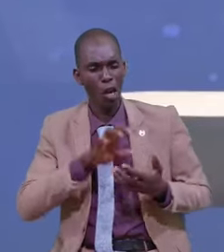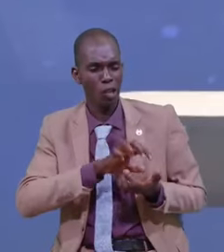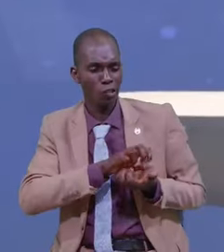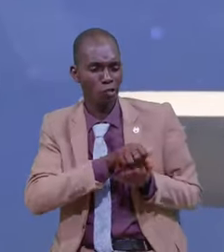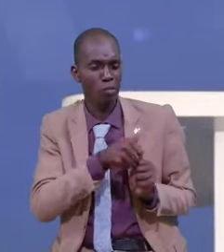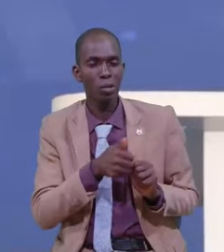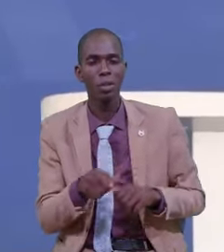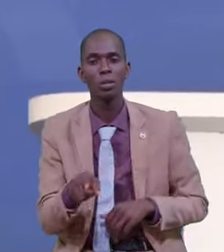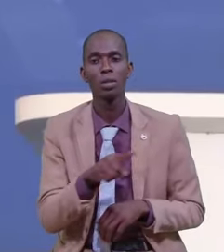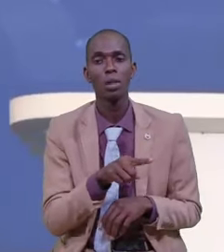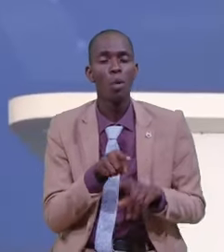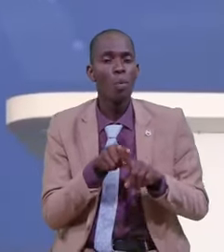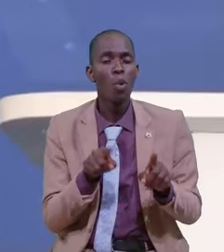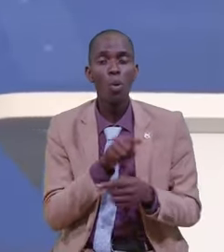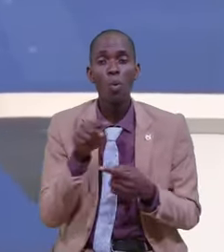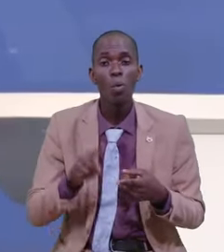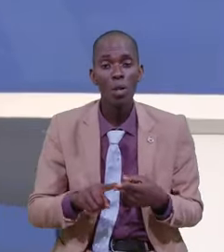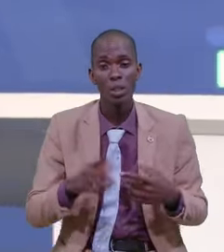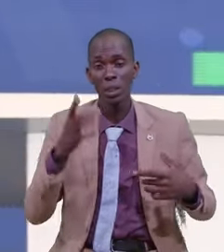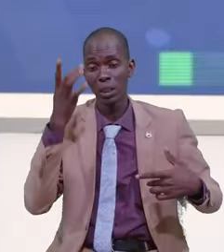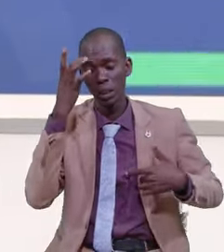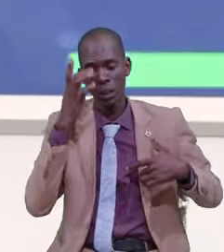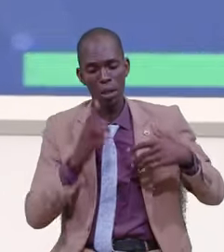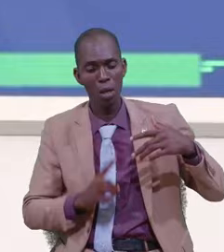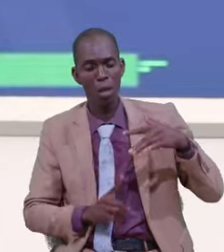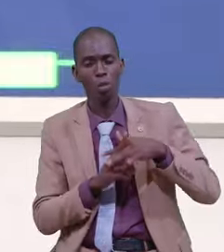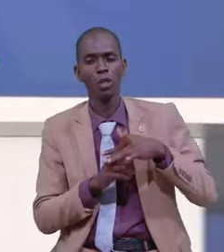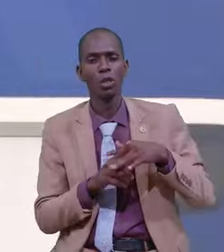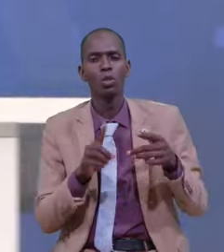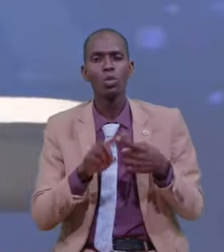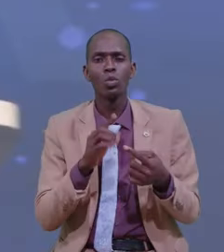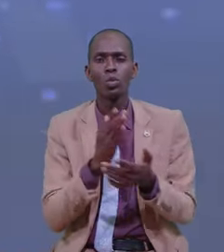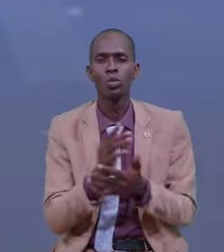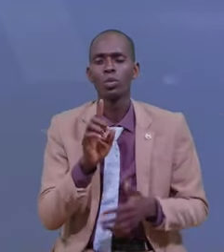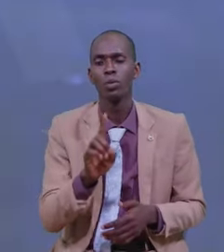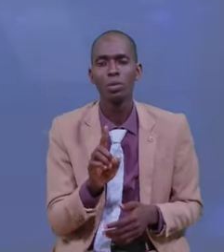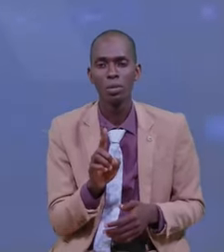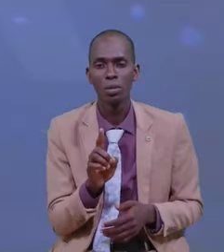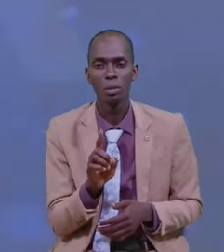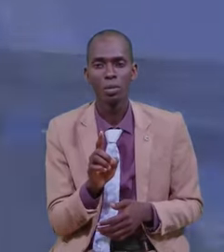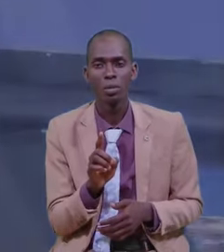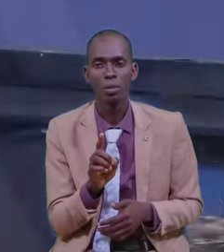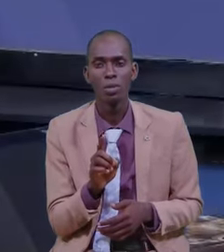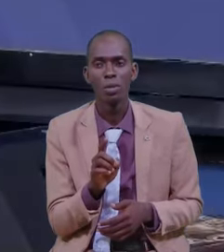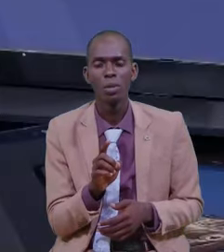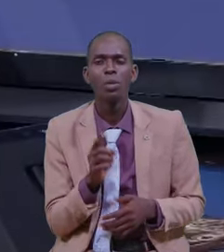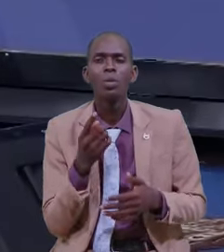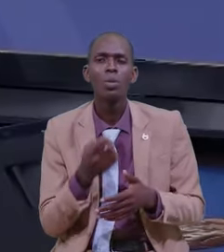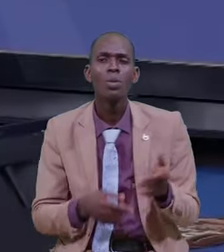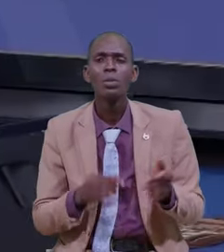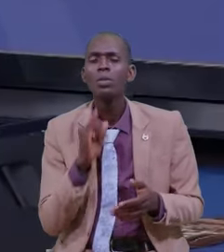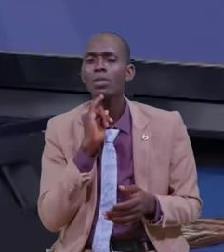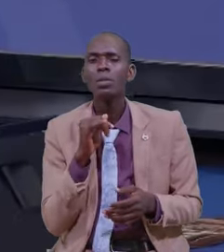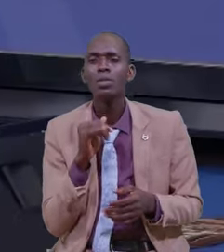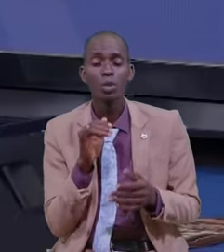when sickness comes to somebody who has a vision,